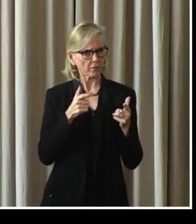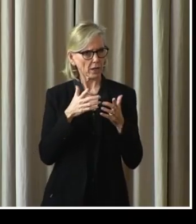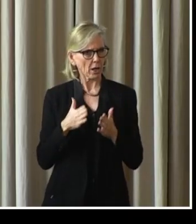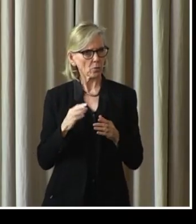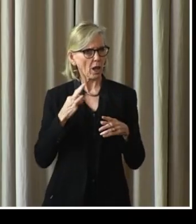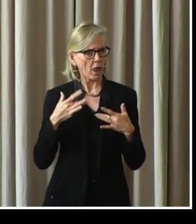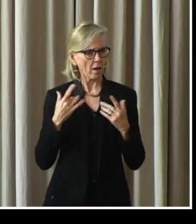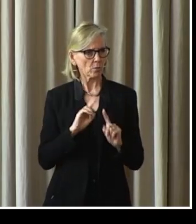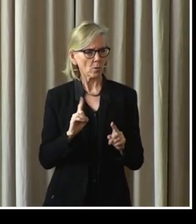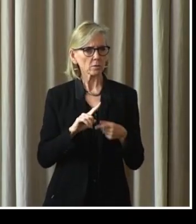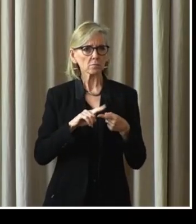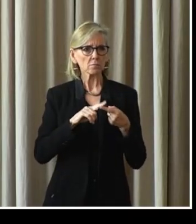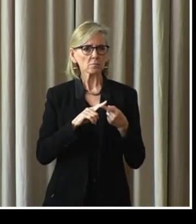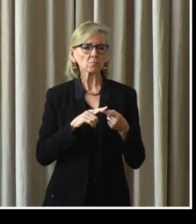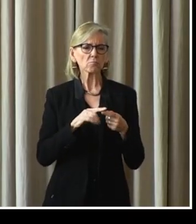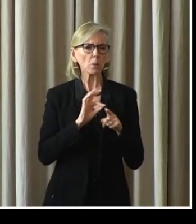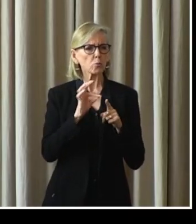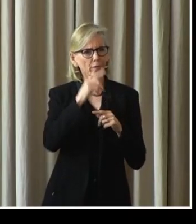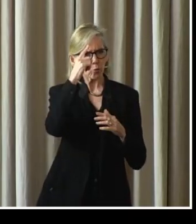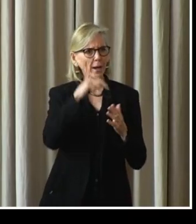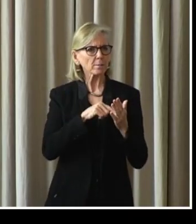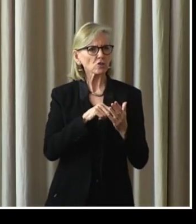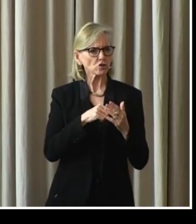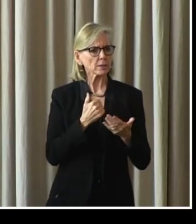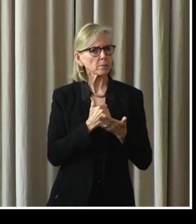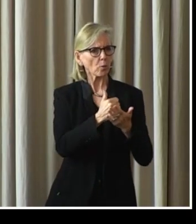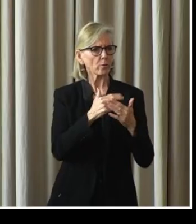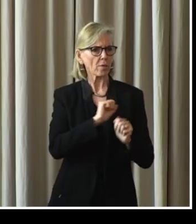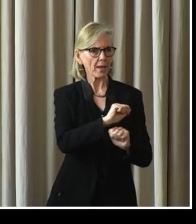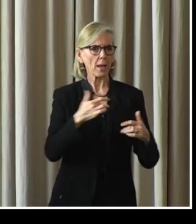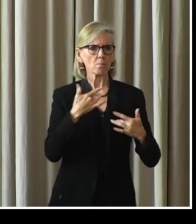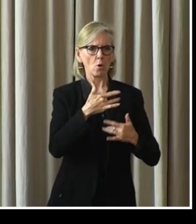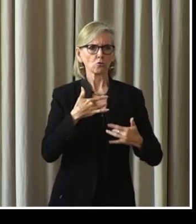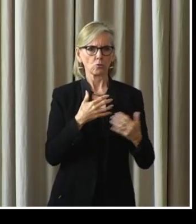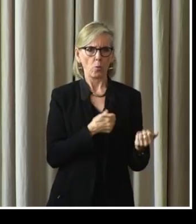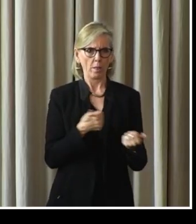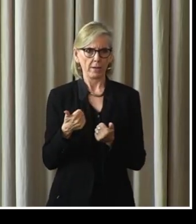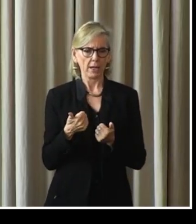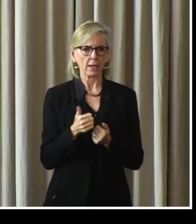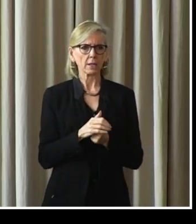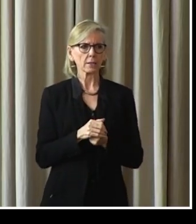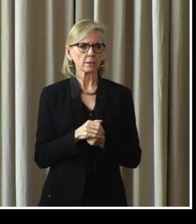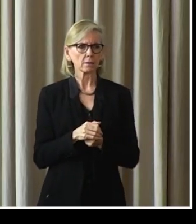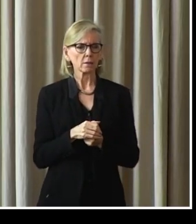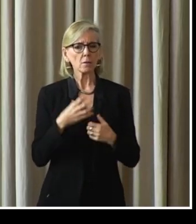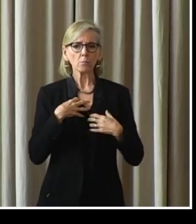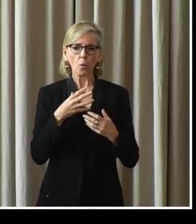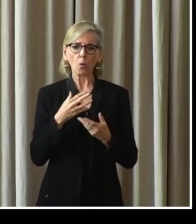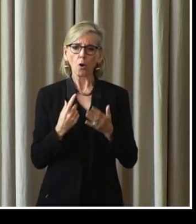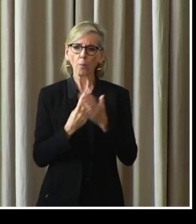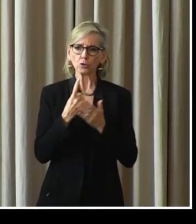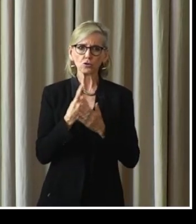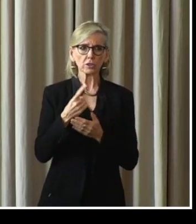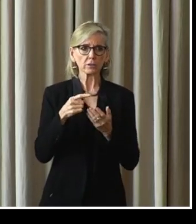for greater recognition and support for emotional wellbeing, whether this be opportunities for more social interaction,